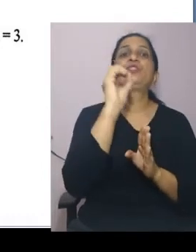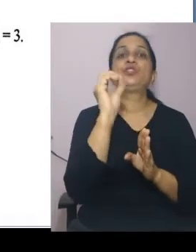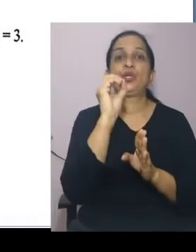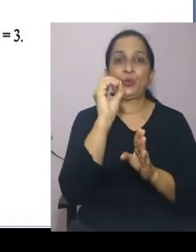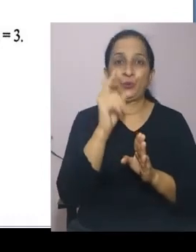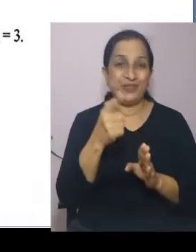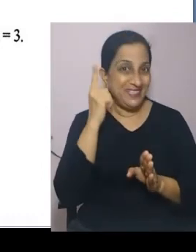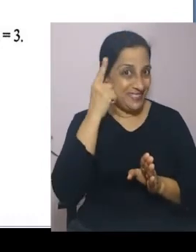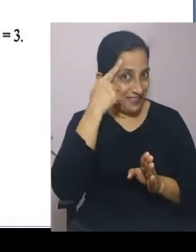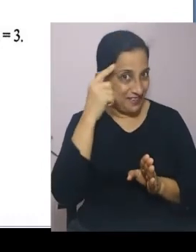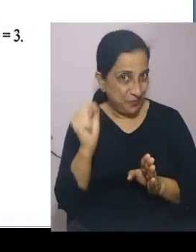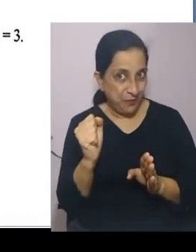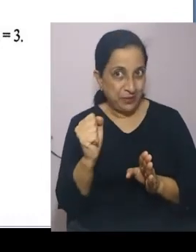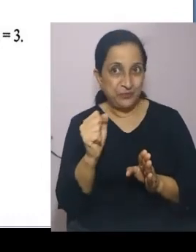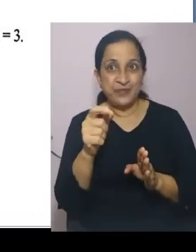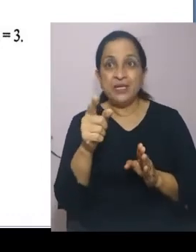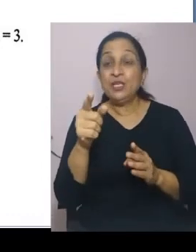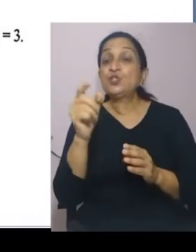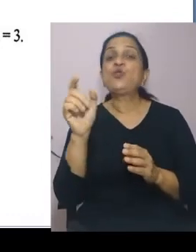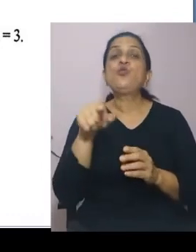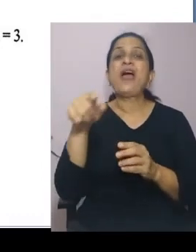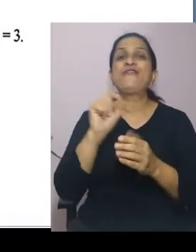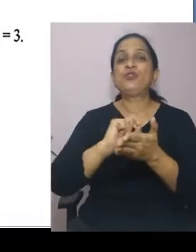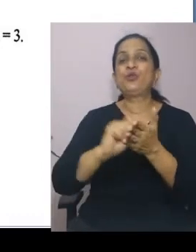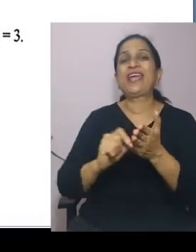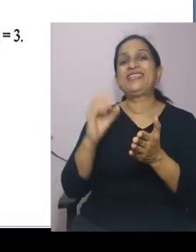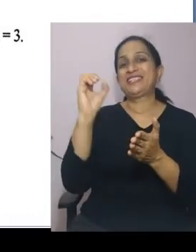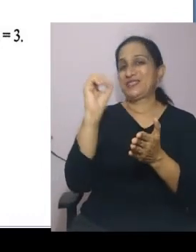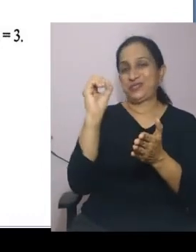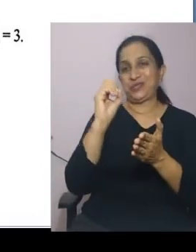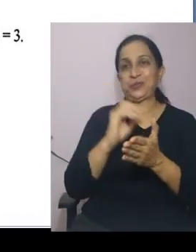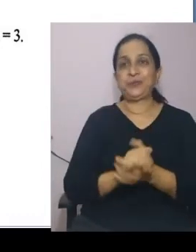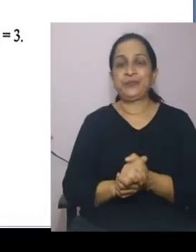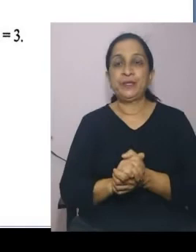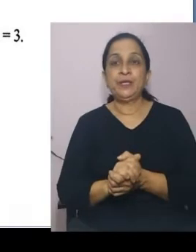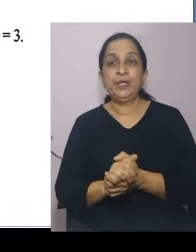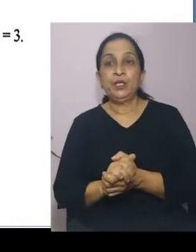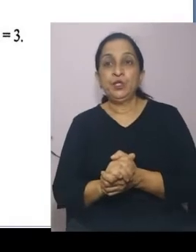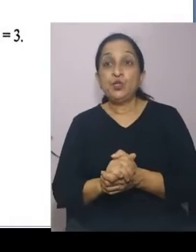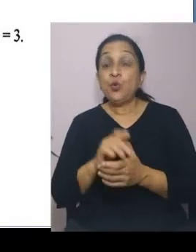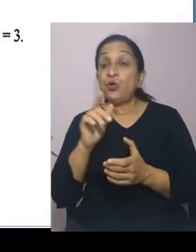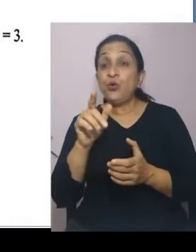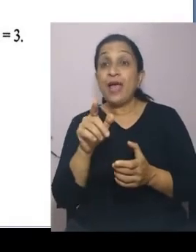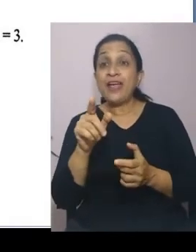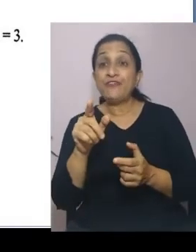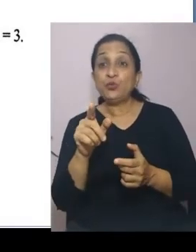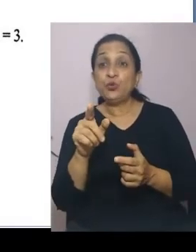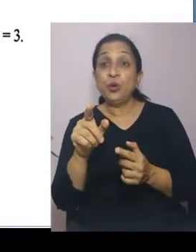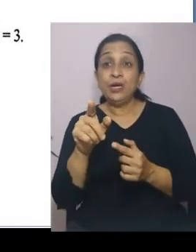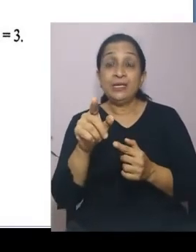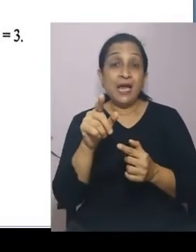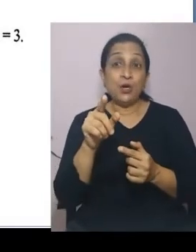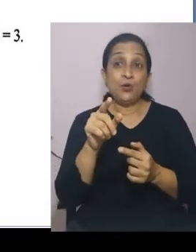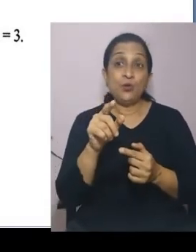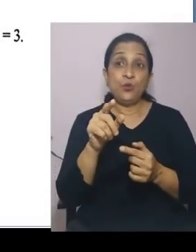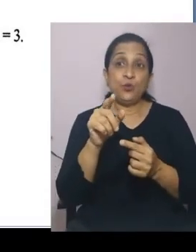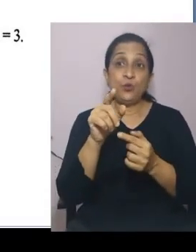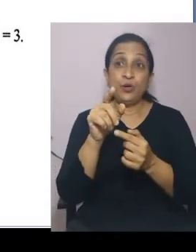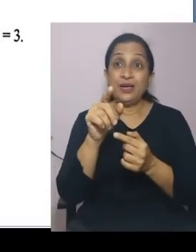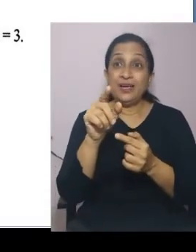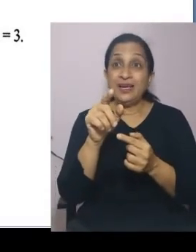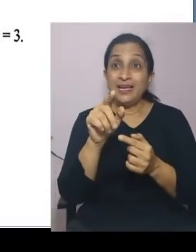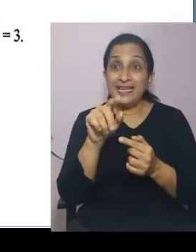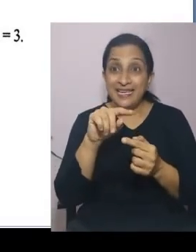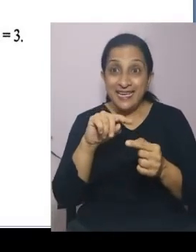Next, how do you find d dash? I told you, if x is asked in the first column, you have to replace by